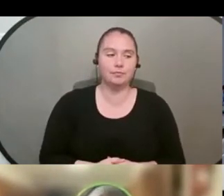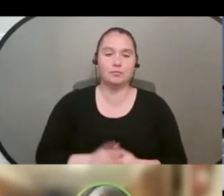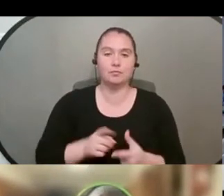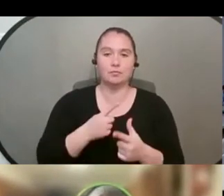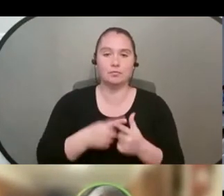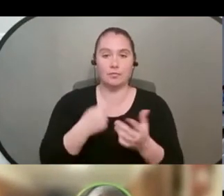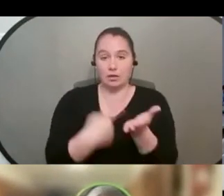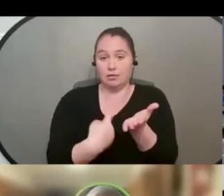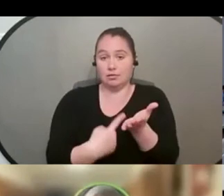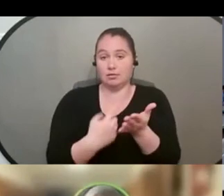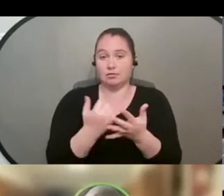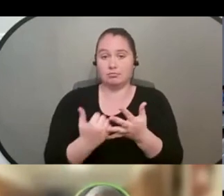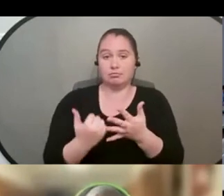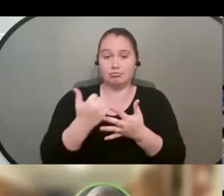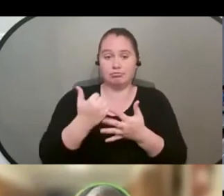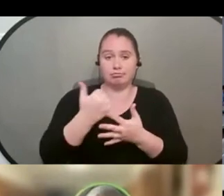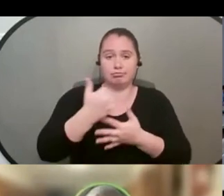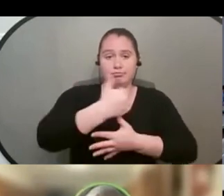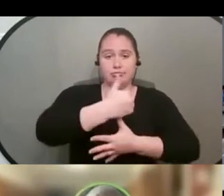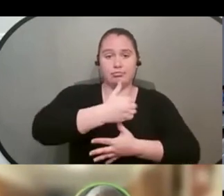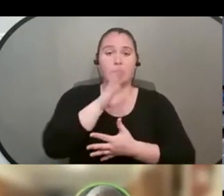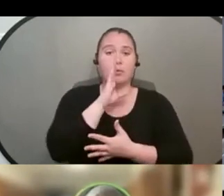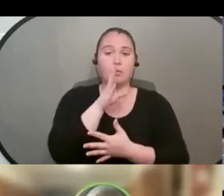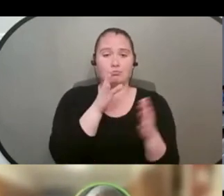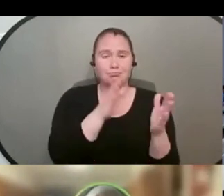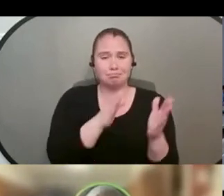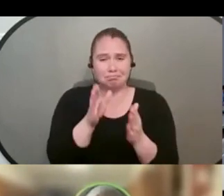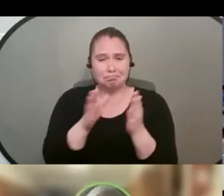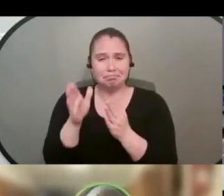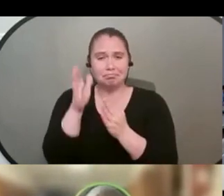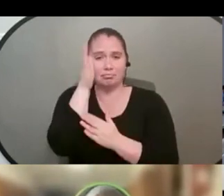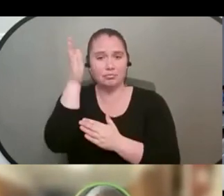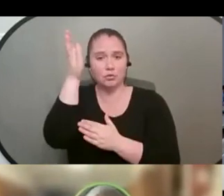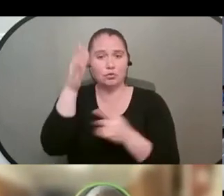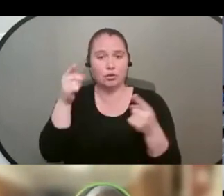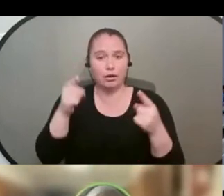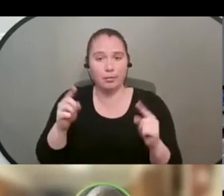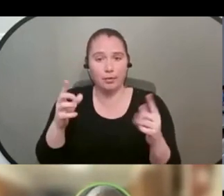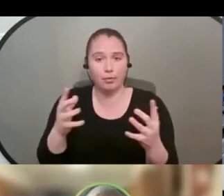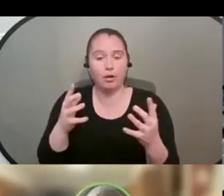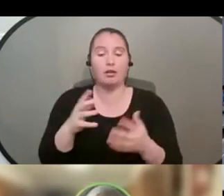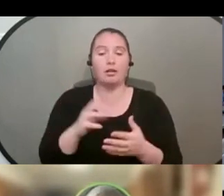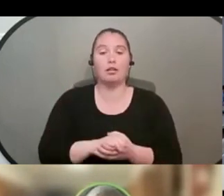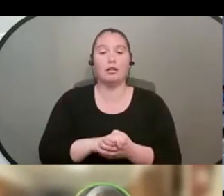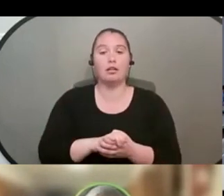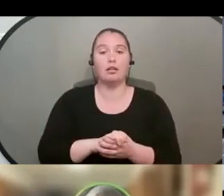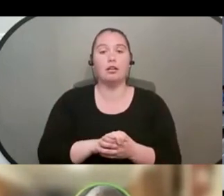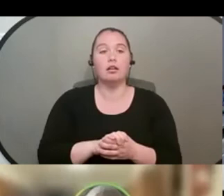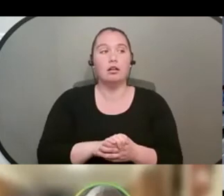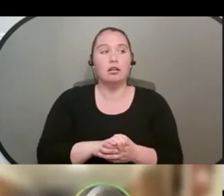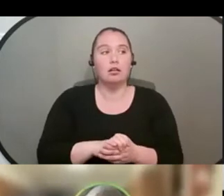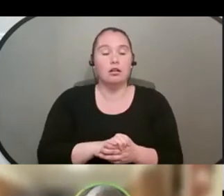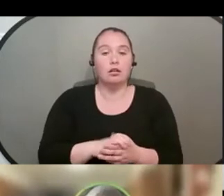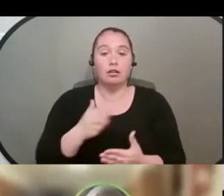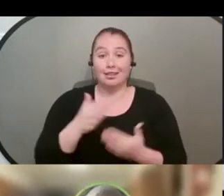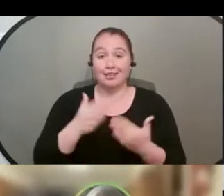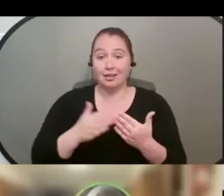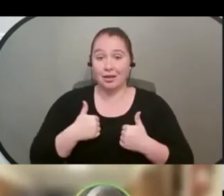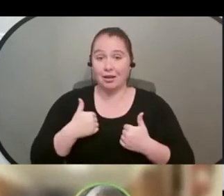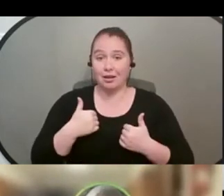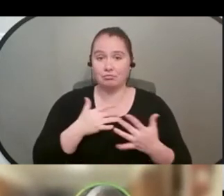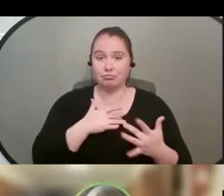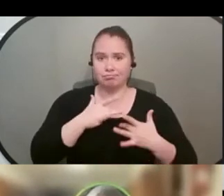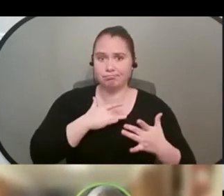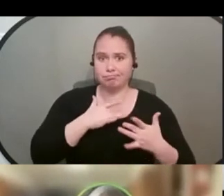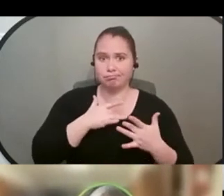priorities between the immediate and the long-term priorities, ultimately there was still some expressed concern about the closure